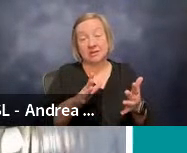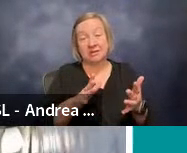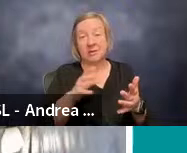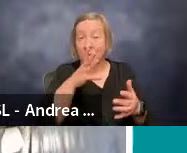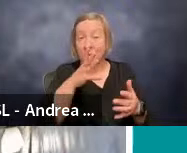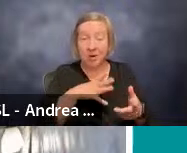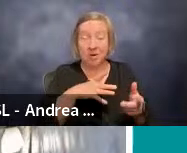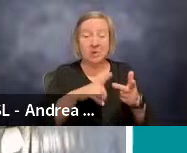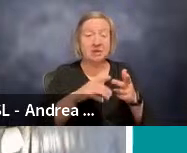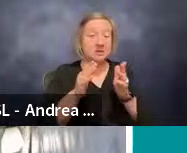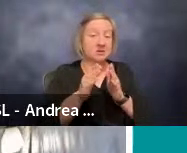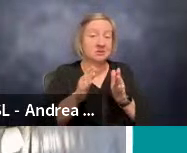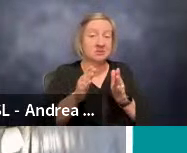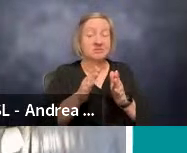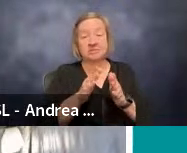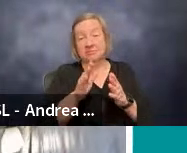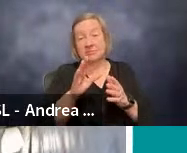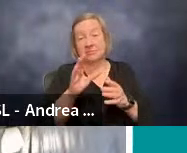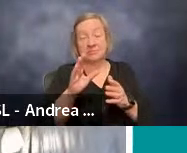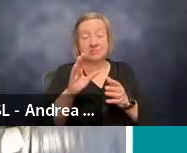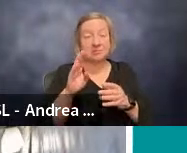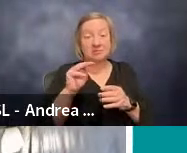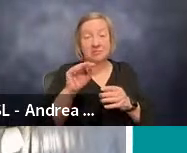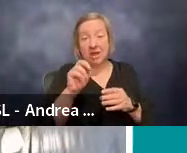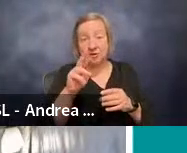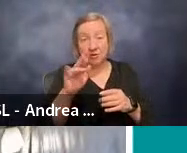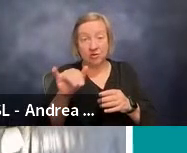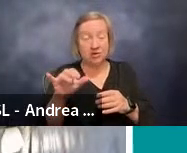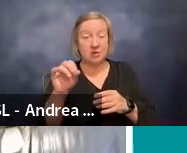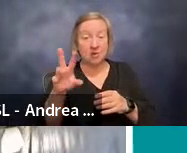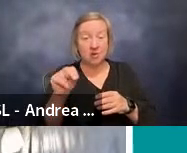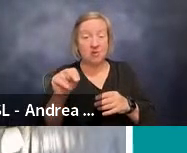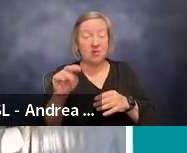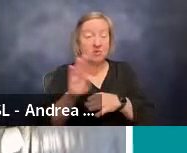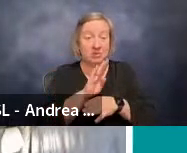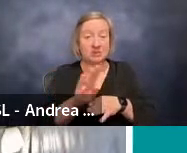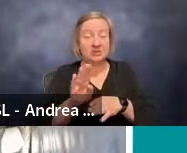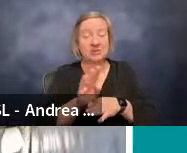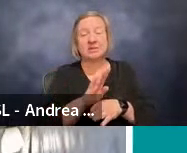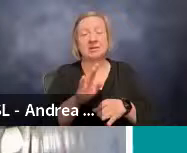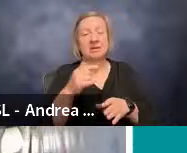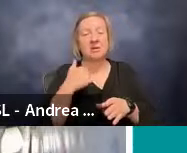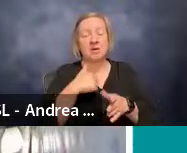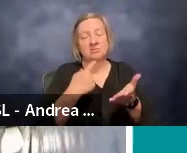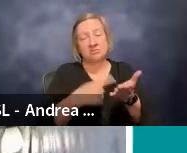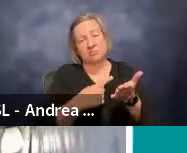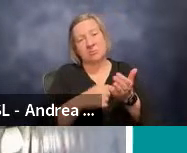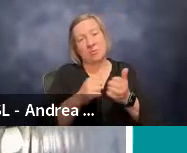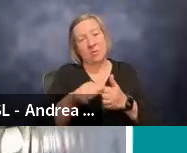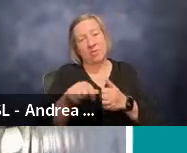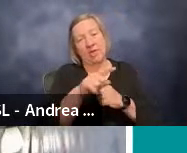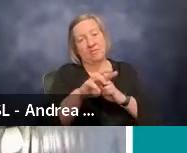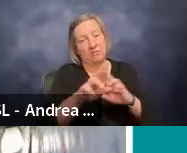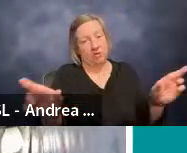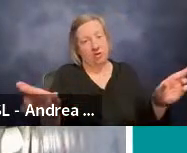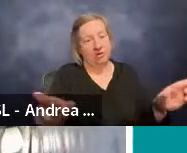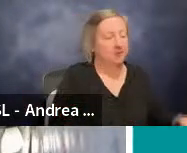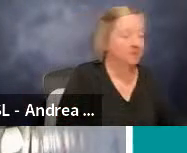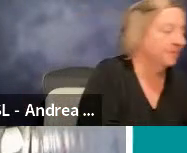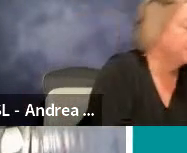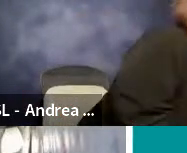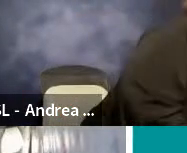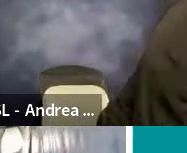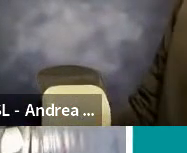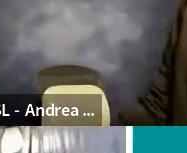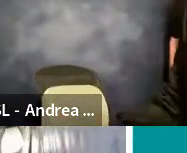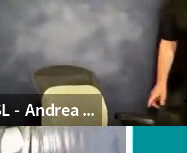women, minority-owned businesses, that we are having robust conversations with them to get them ready. Bill